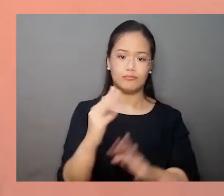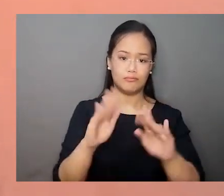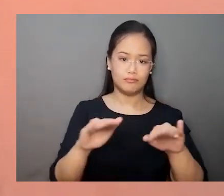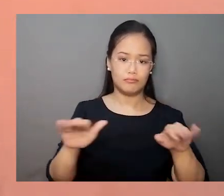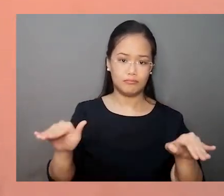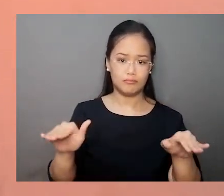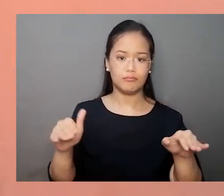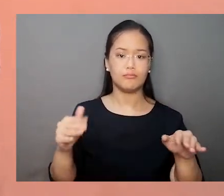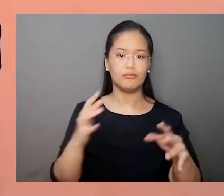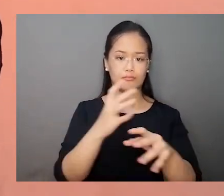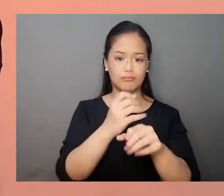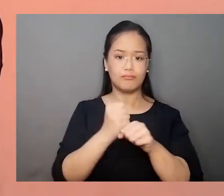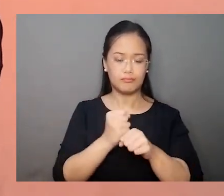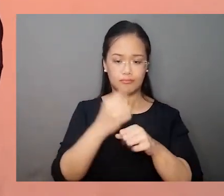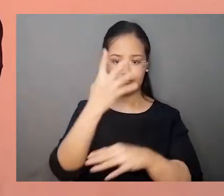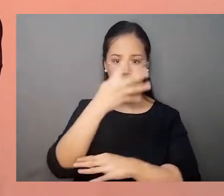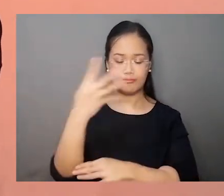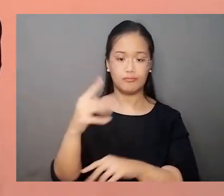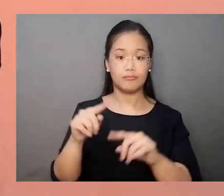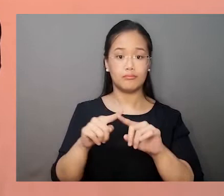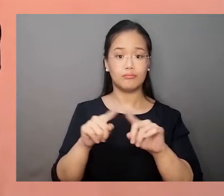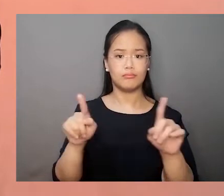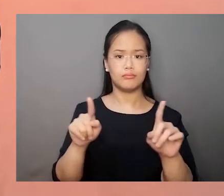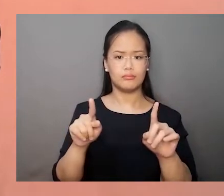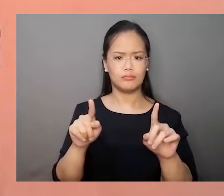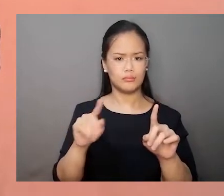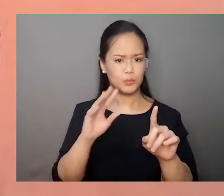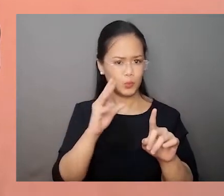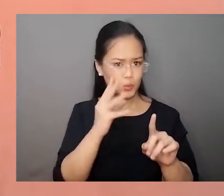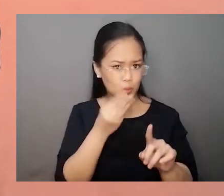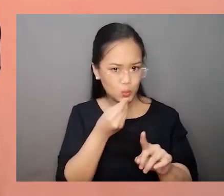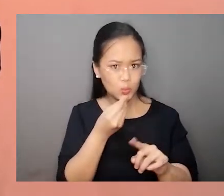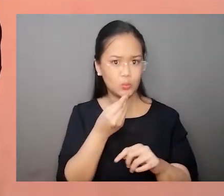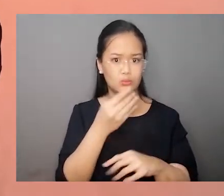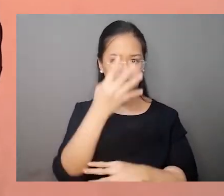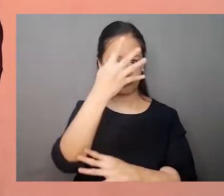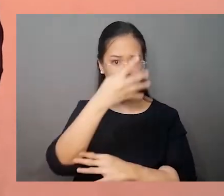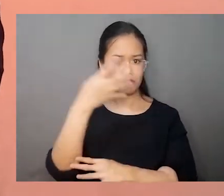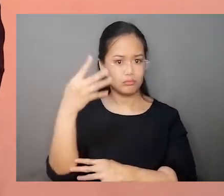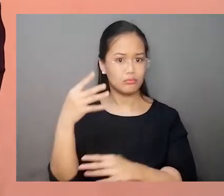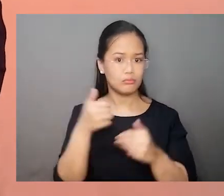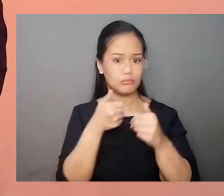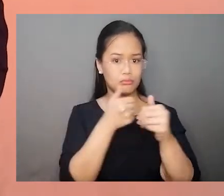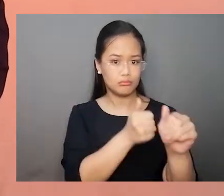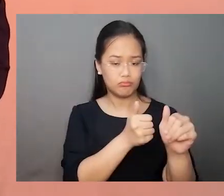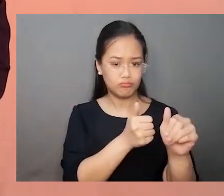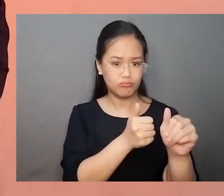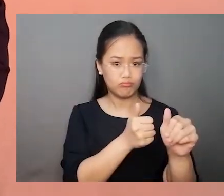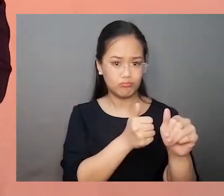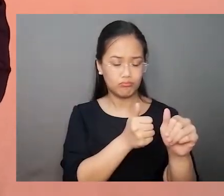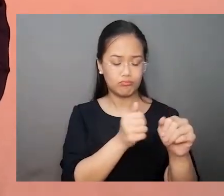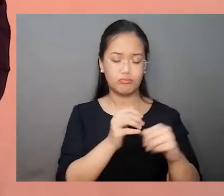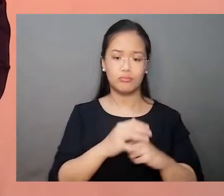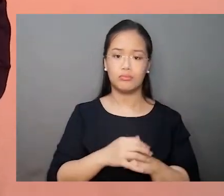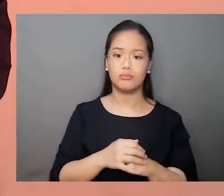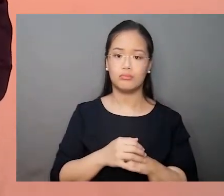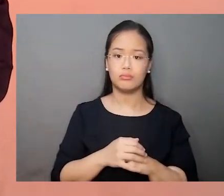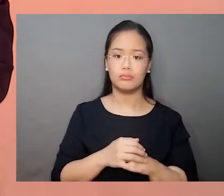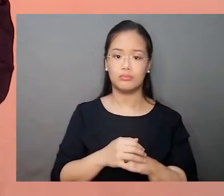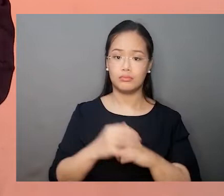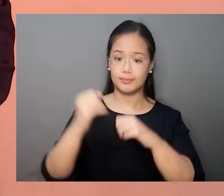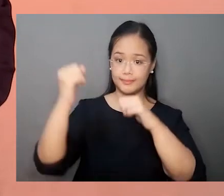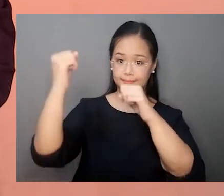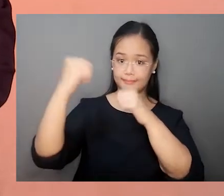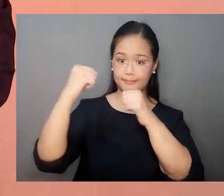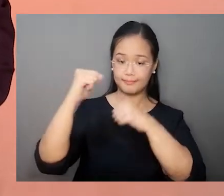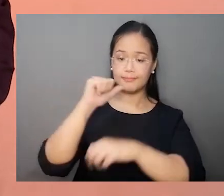a nationality, but was silent as to whose nationality the child should follow. So a convention on